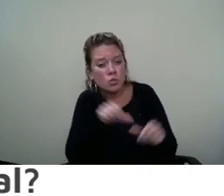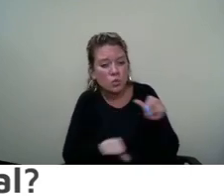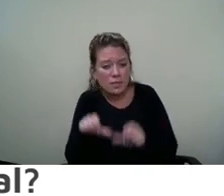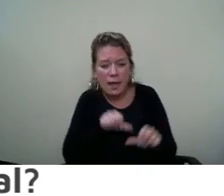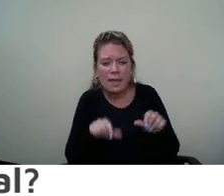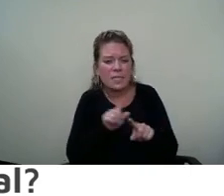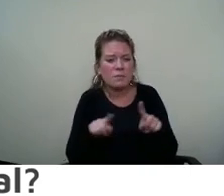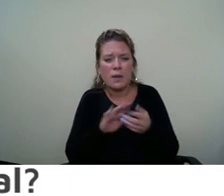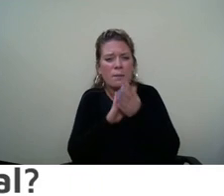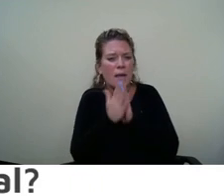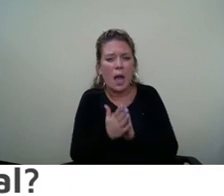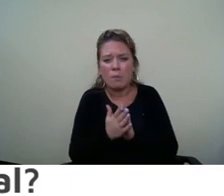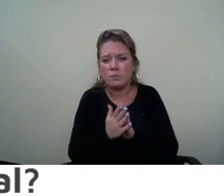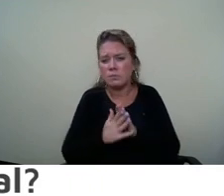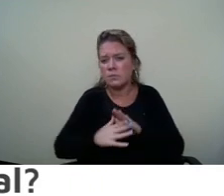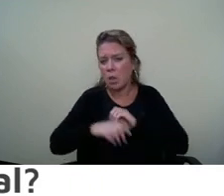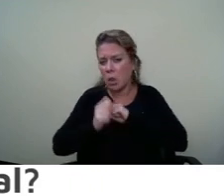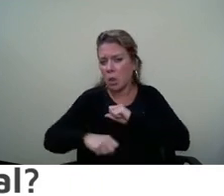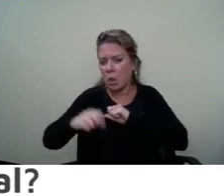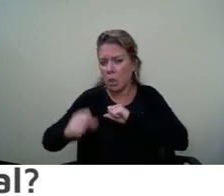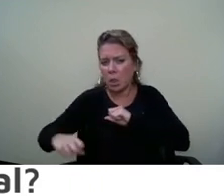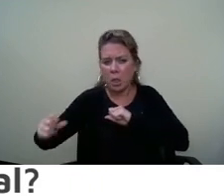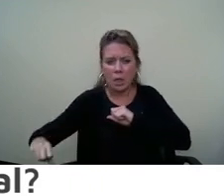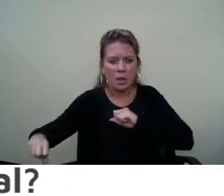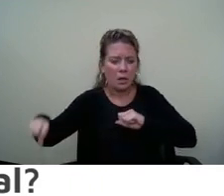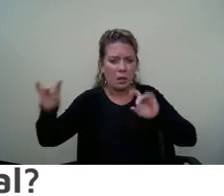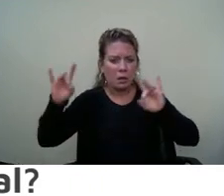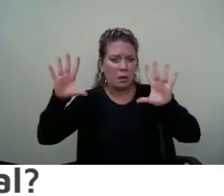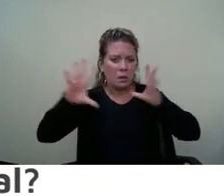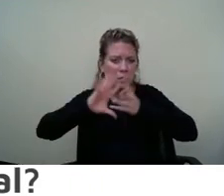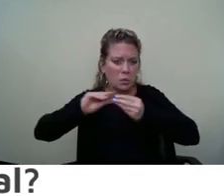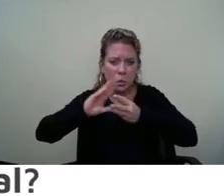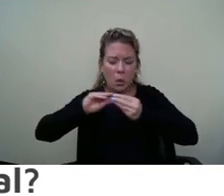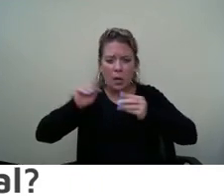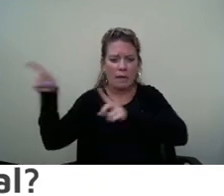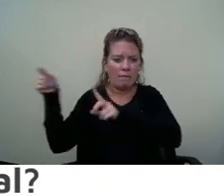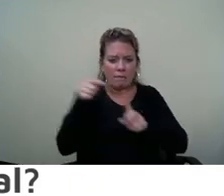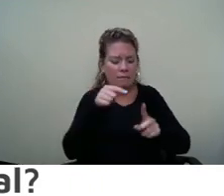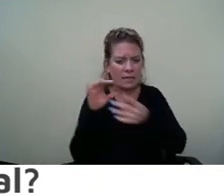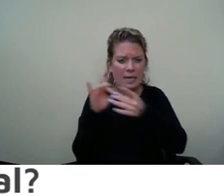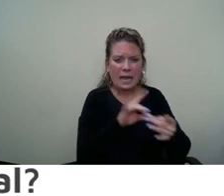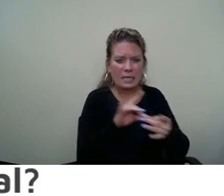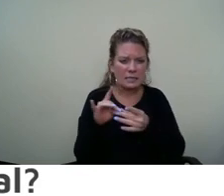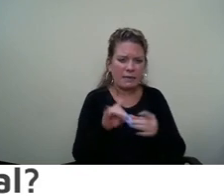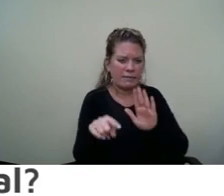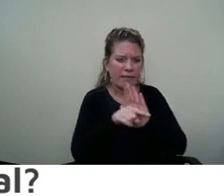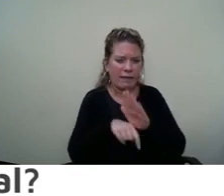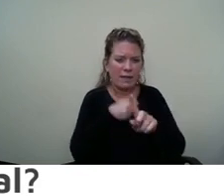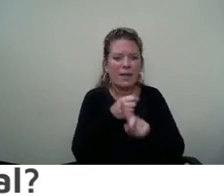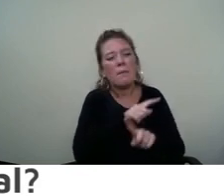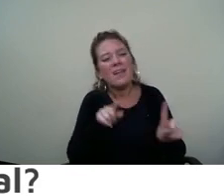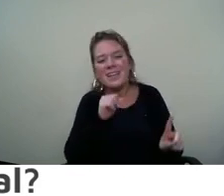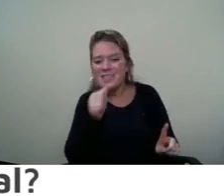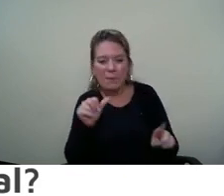pseudoscience. And it's a very long, drawn out story about the connection. And it's like, well, this hasn't been scientifically